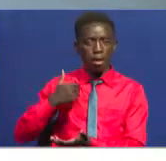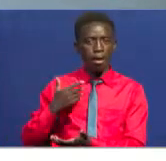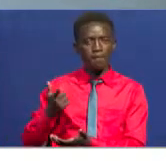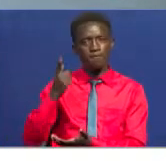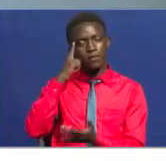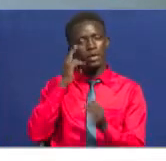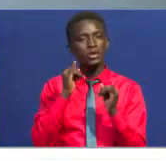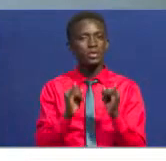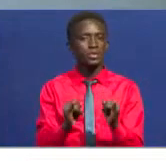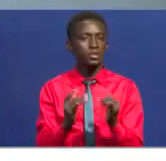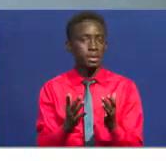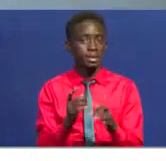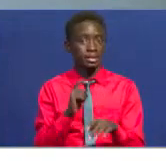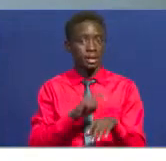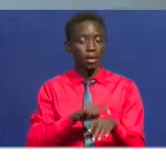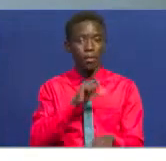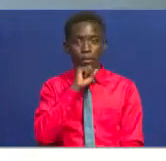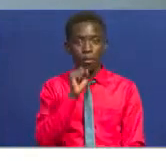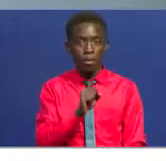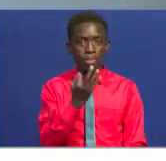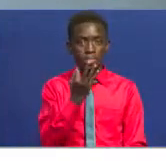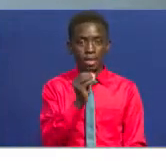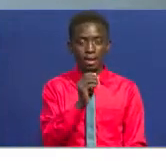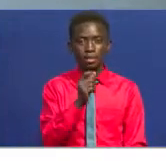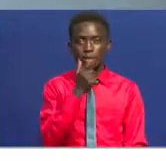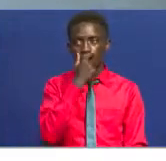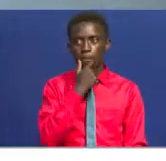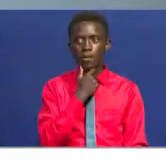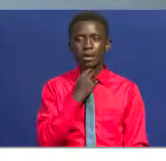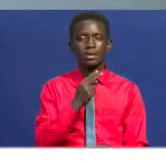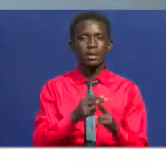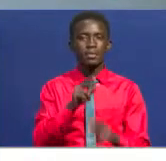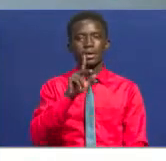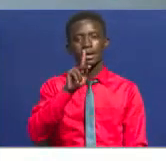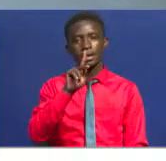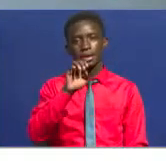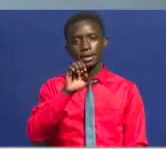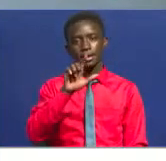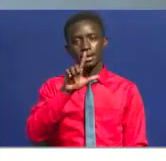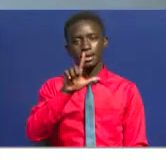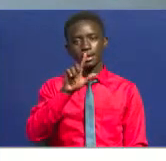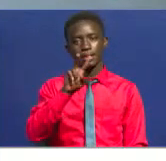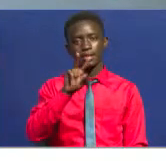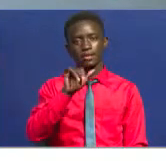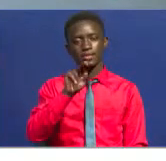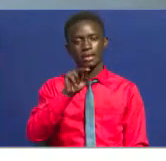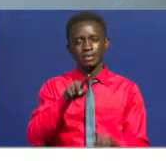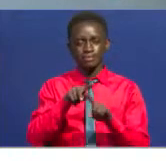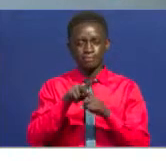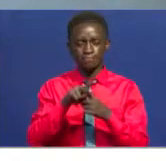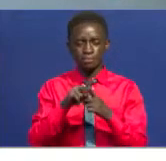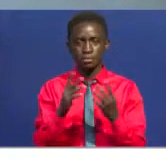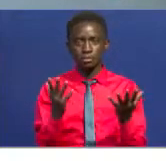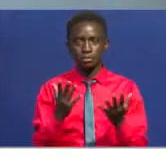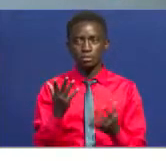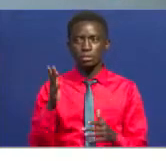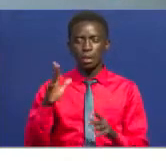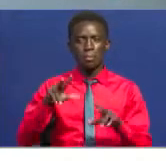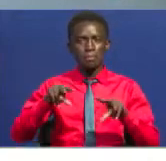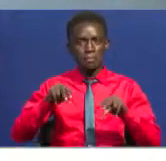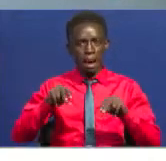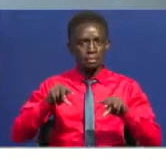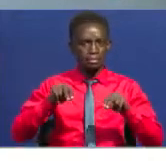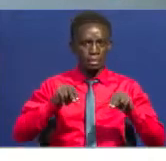one? Well, 30-year-old Kelvin Mawira fixing the hybrid battery is a source of his livelihood.